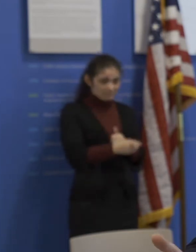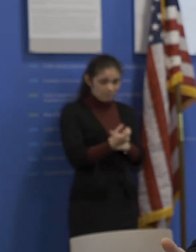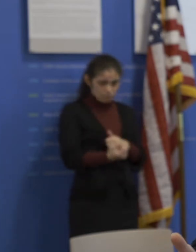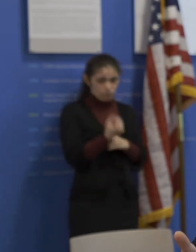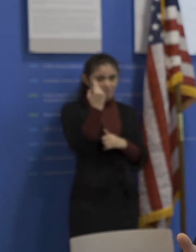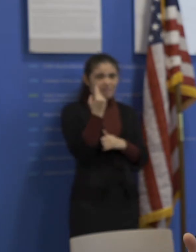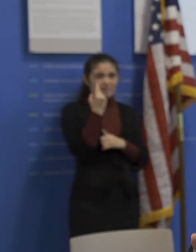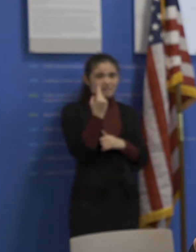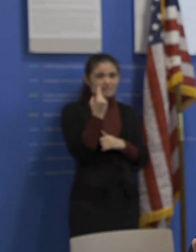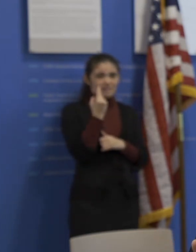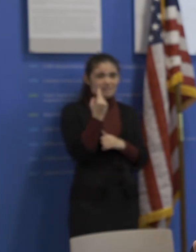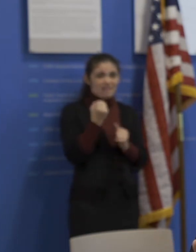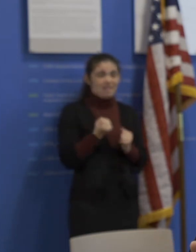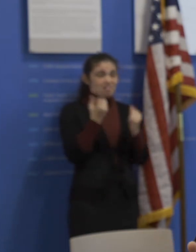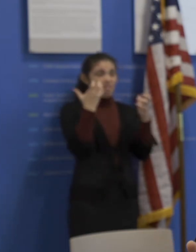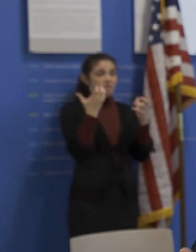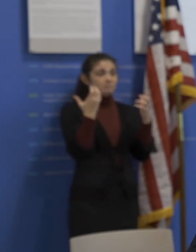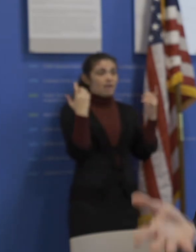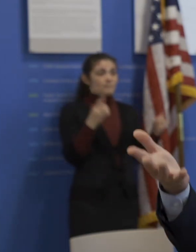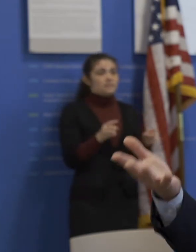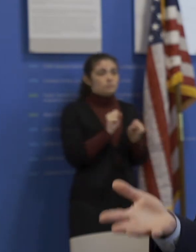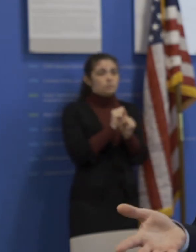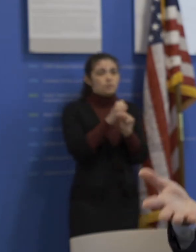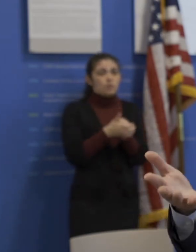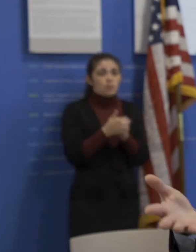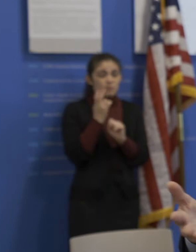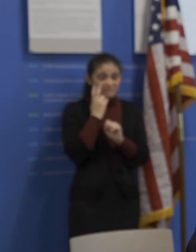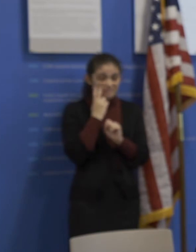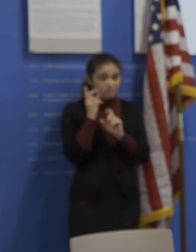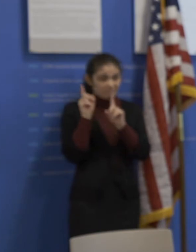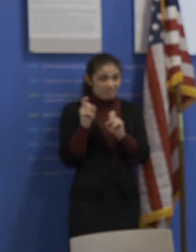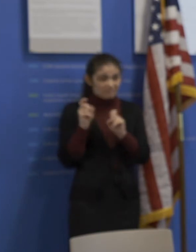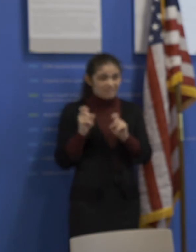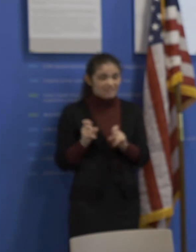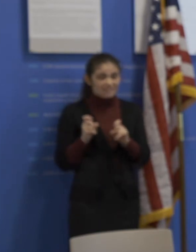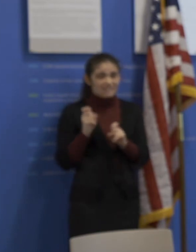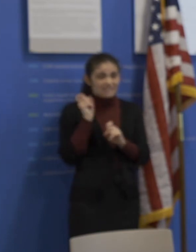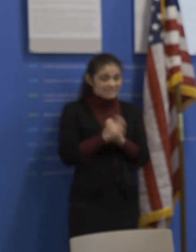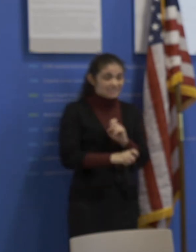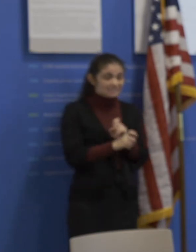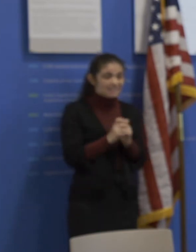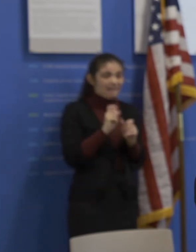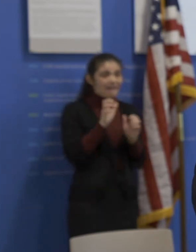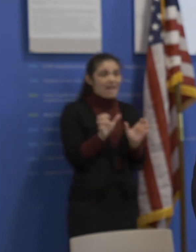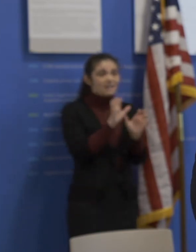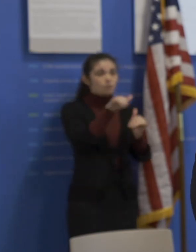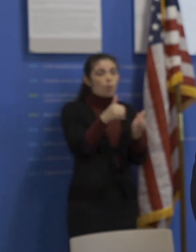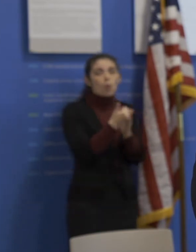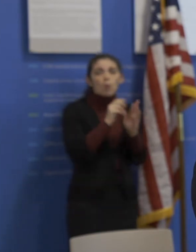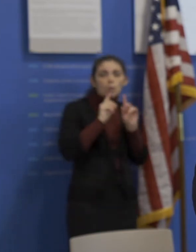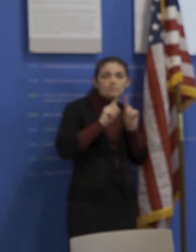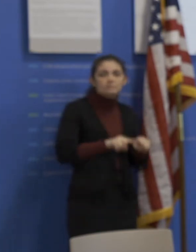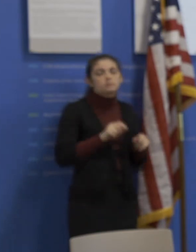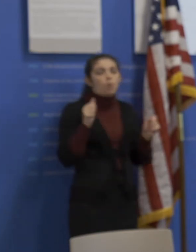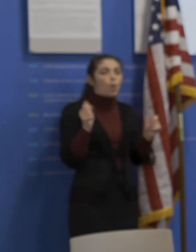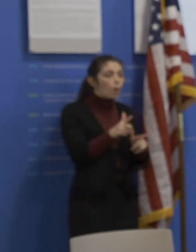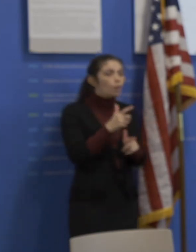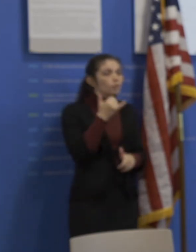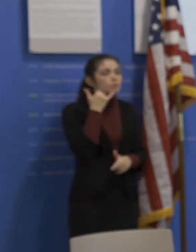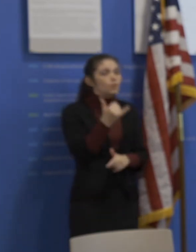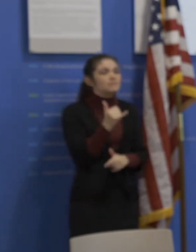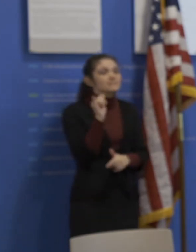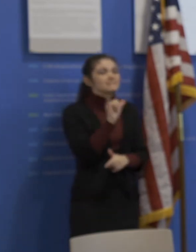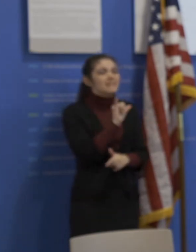understand that there's widespread cases. We're reporting what's being tested. So they need to treat every response, every call, as